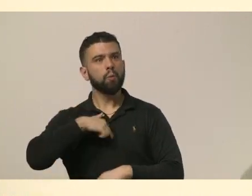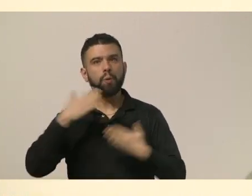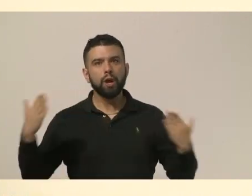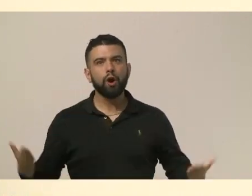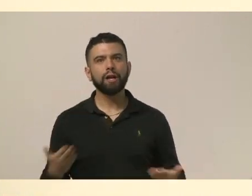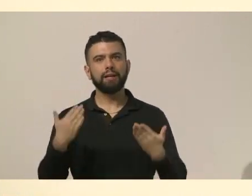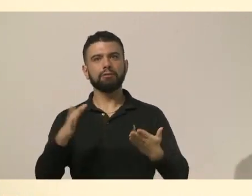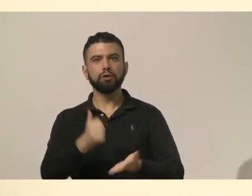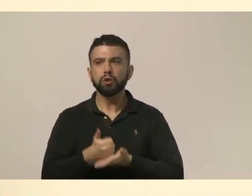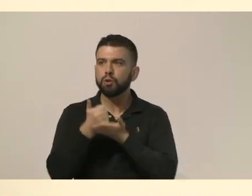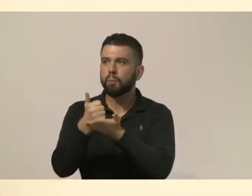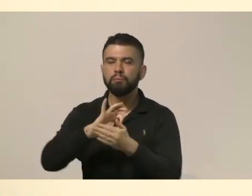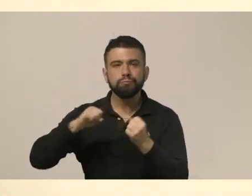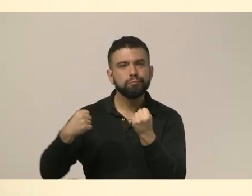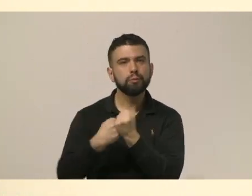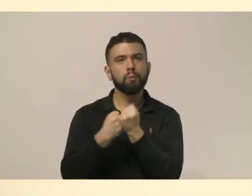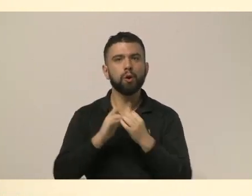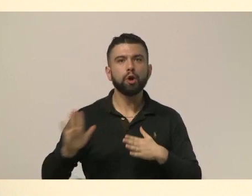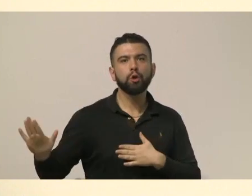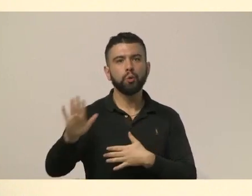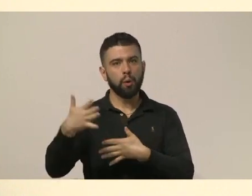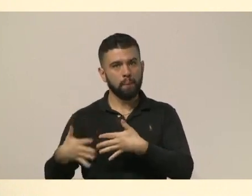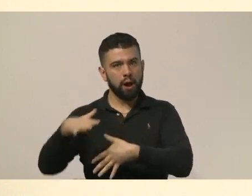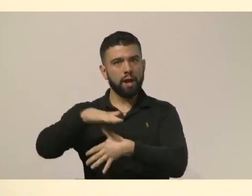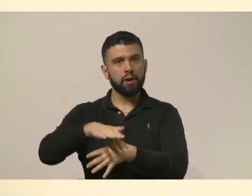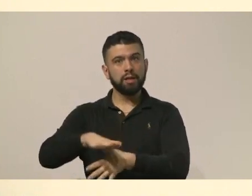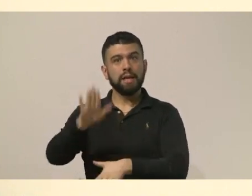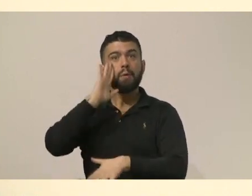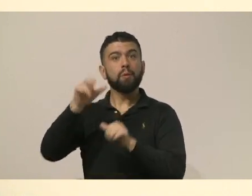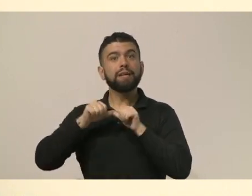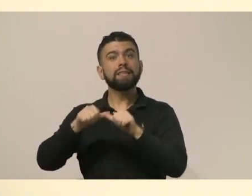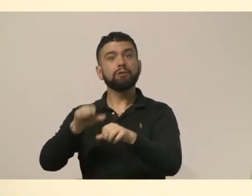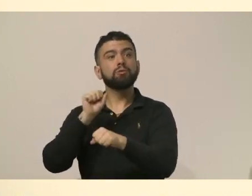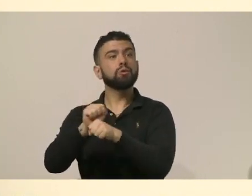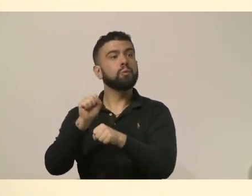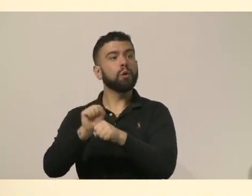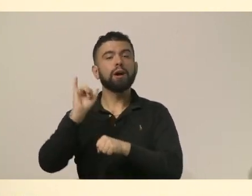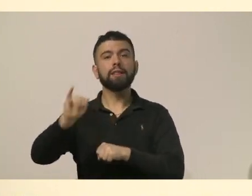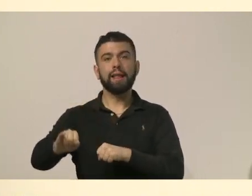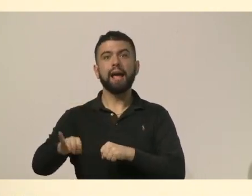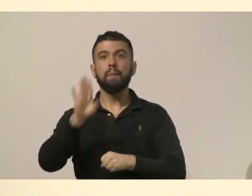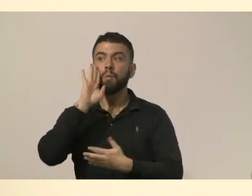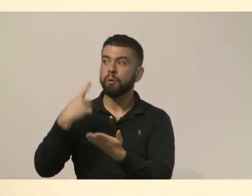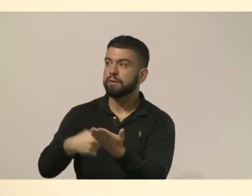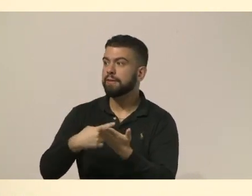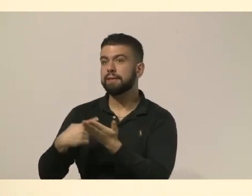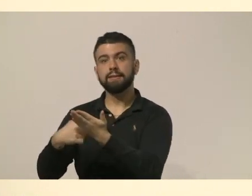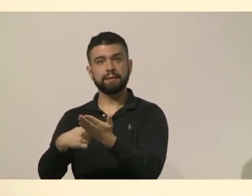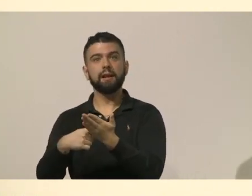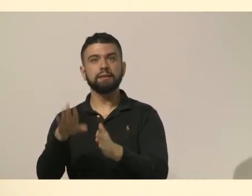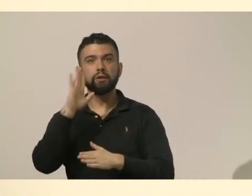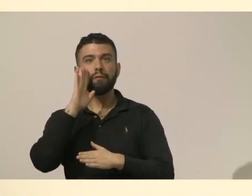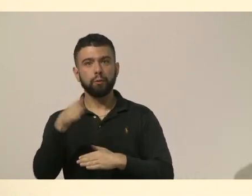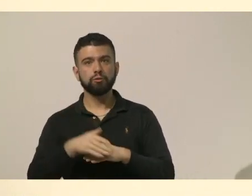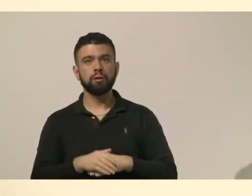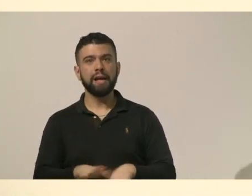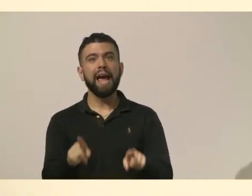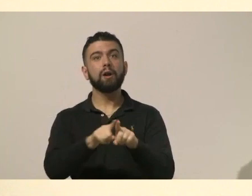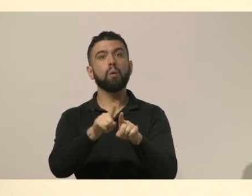their priorities. And this is something that we will continue to work on through all those discussions moving forward and through our planning